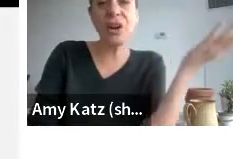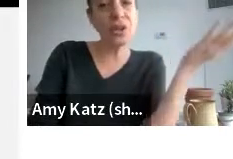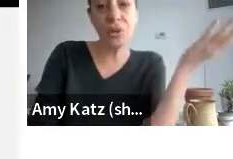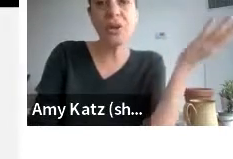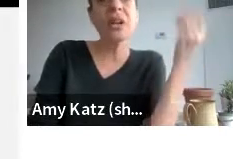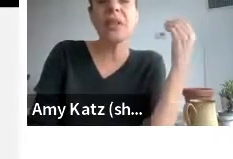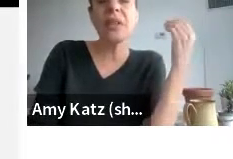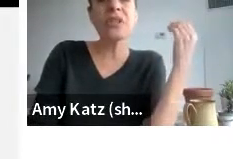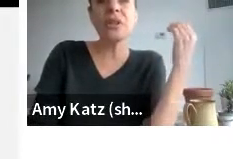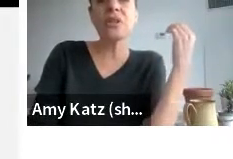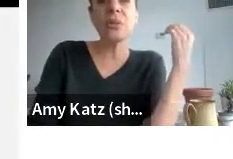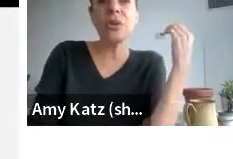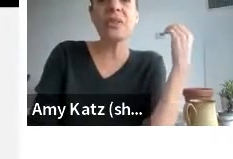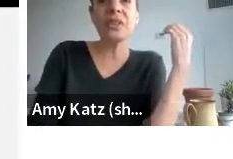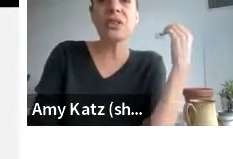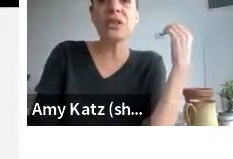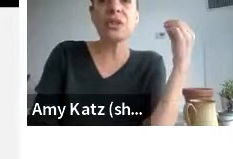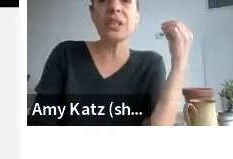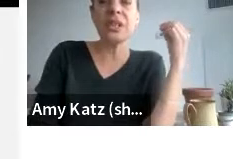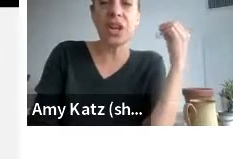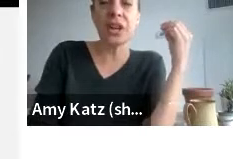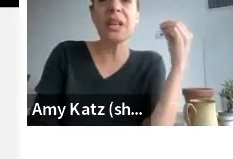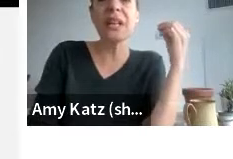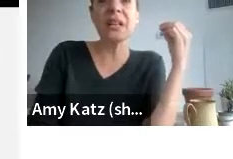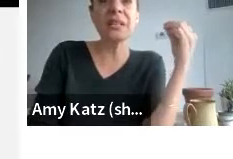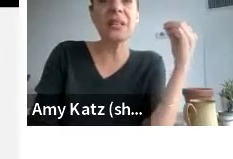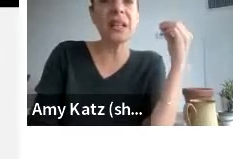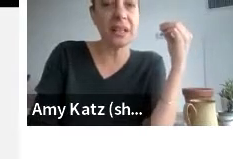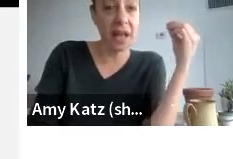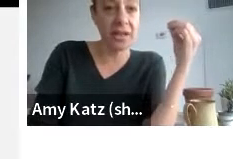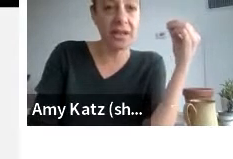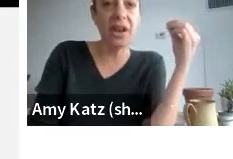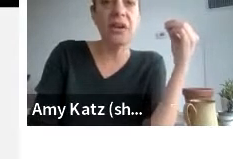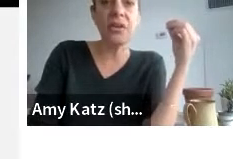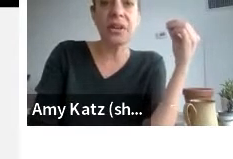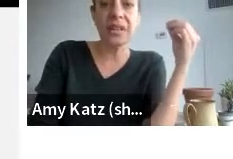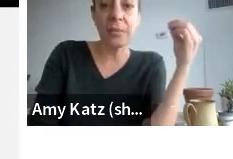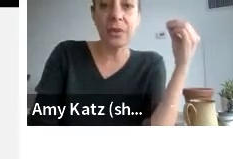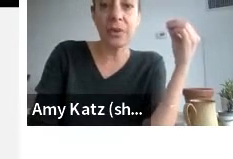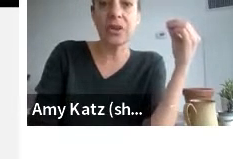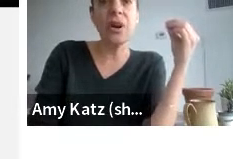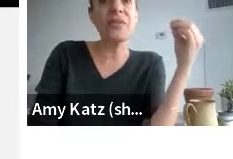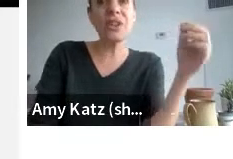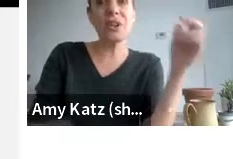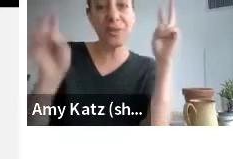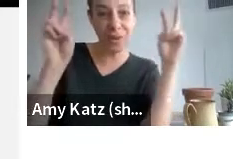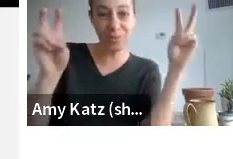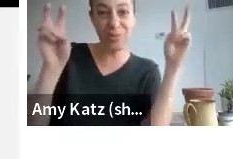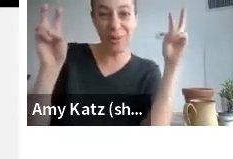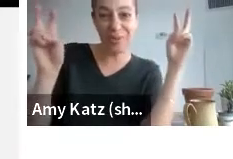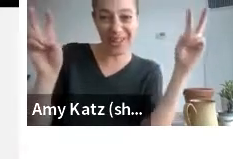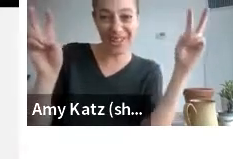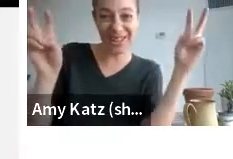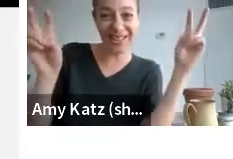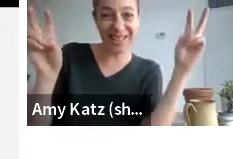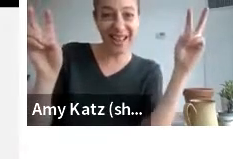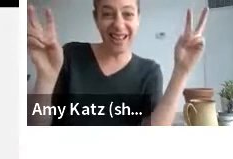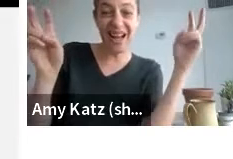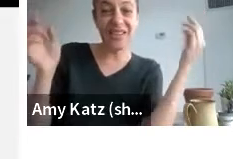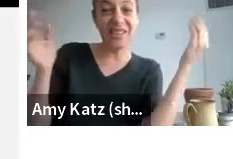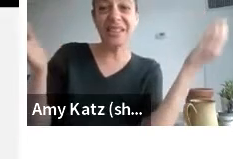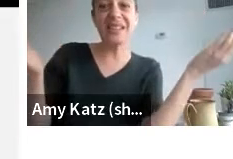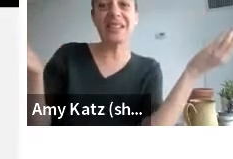think, as we all know, that obscures the role of institutions in generating illness and death. For example, you often hear about vulnerable